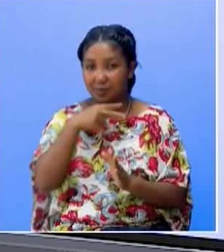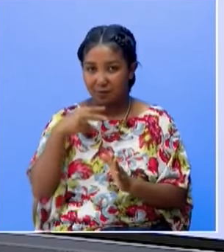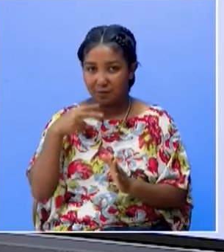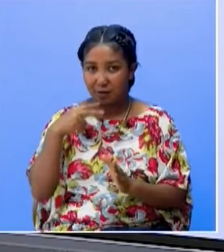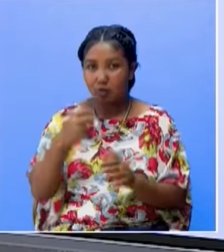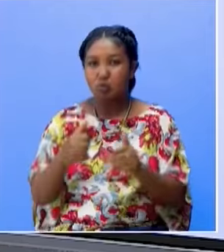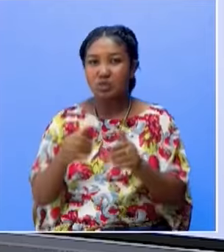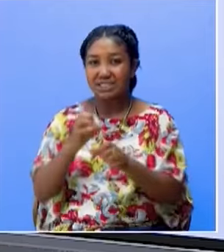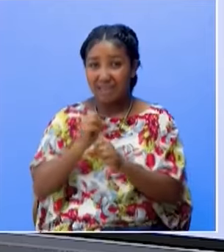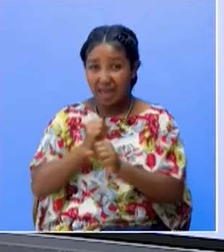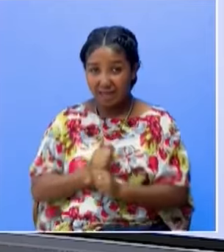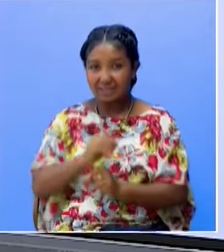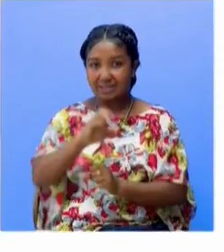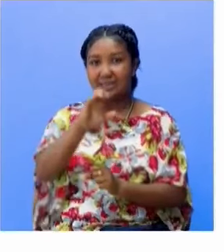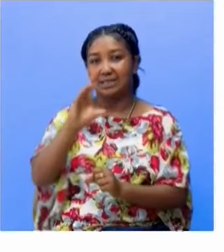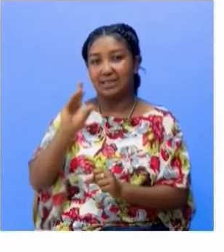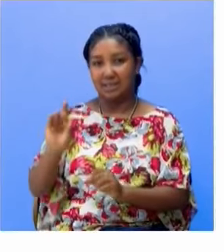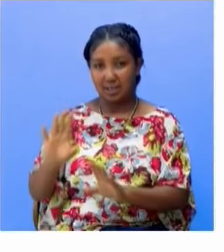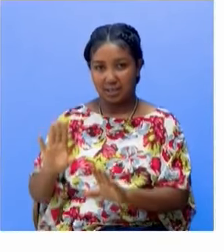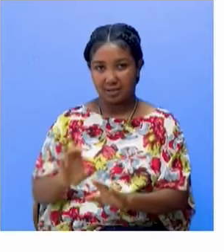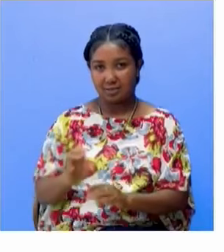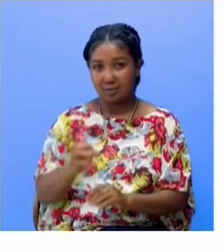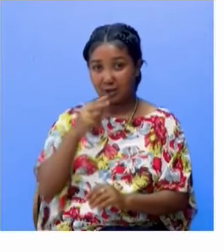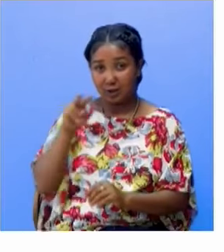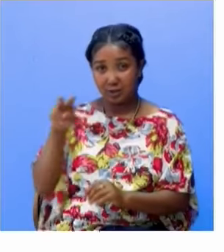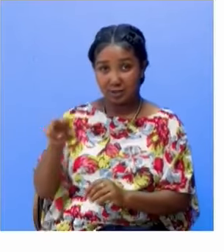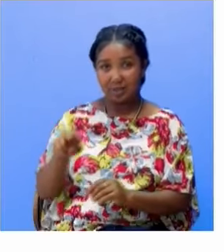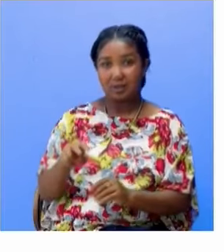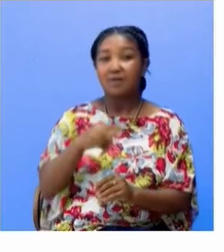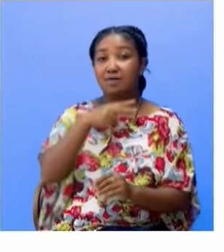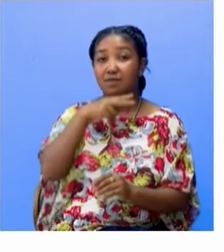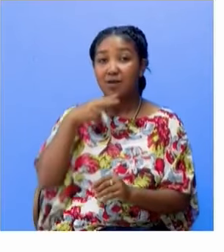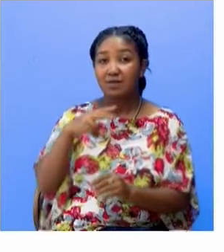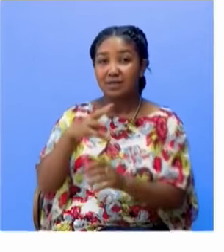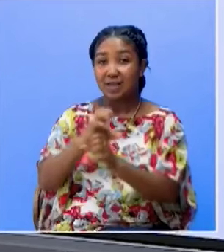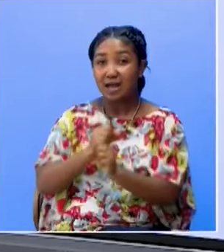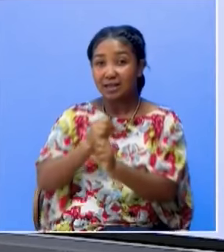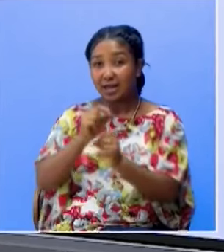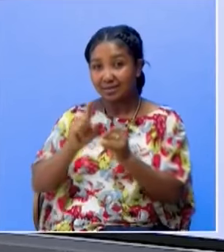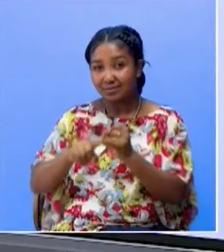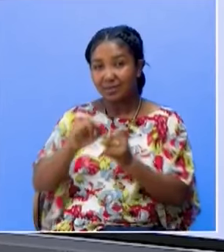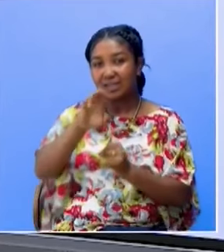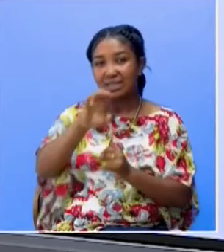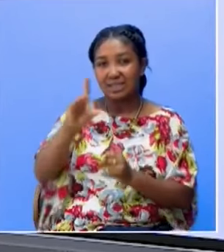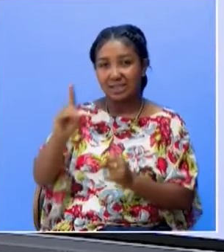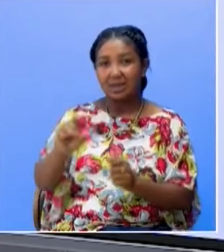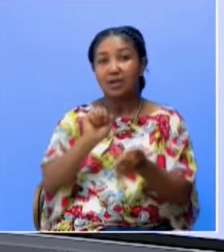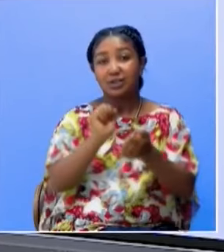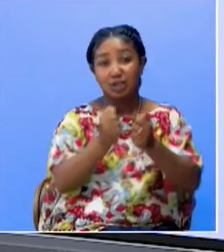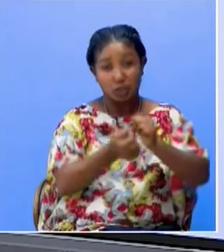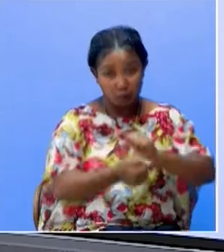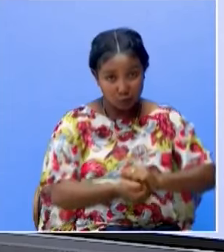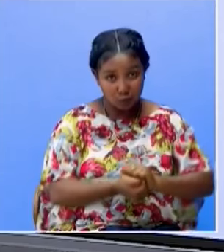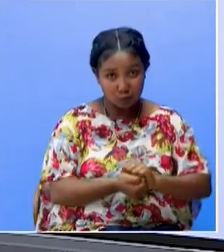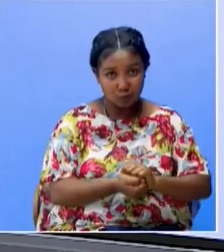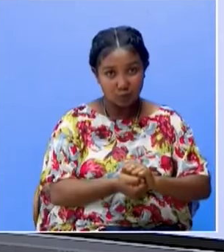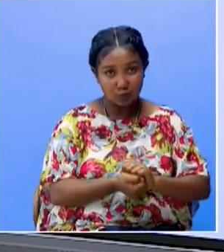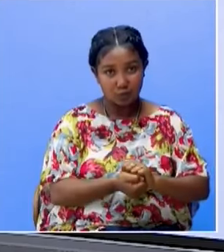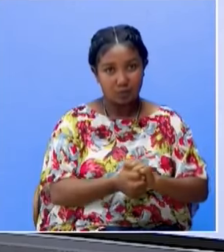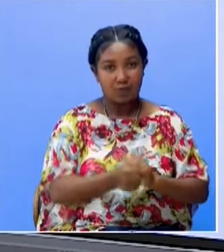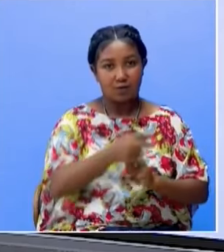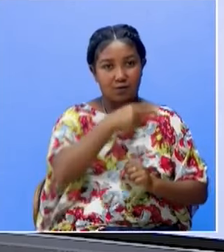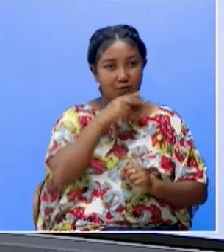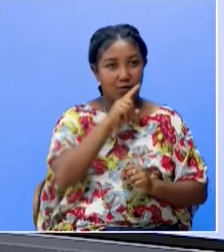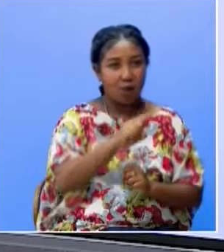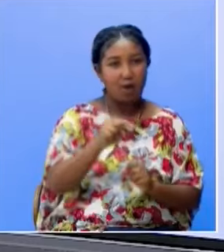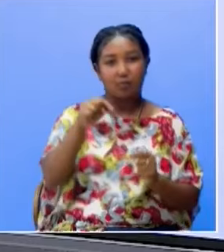which take ed. Here, the verb which take ed when we change into verb